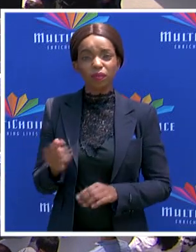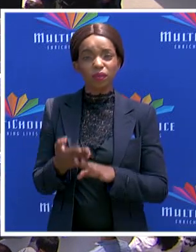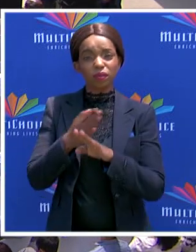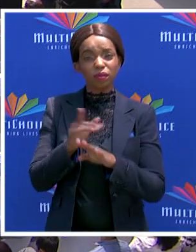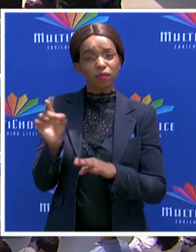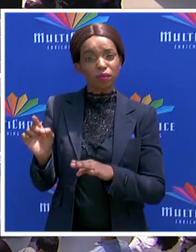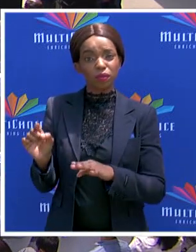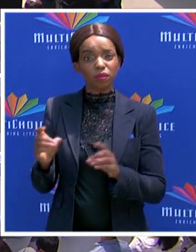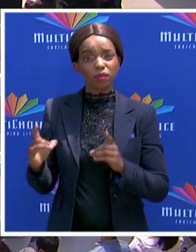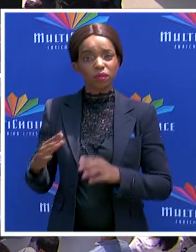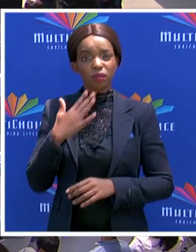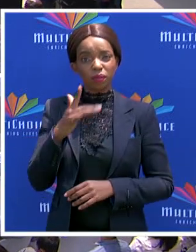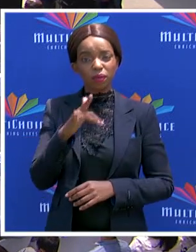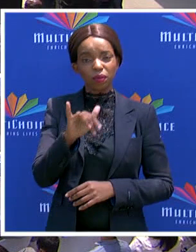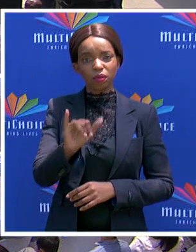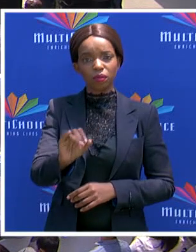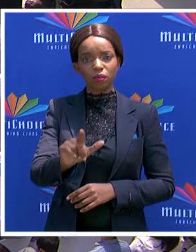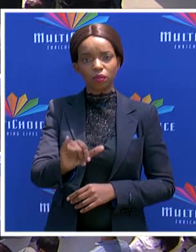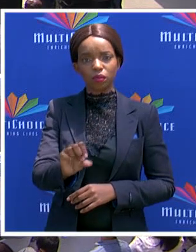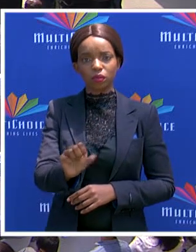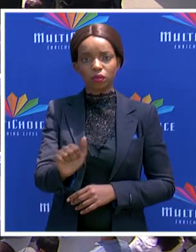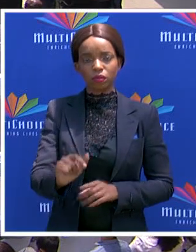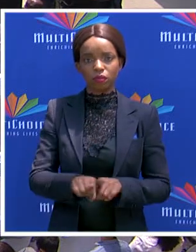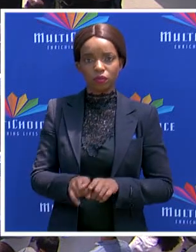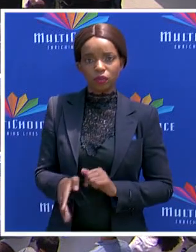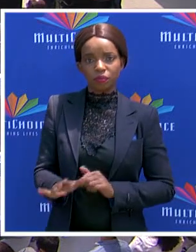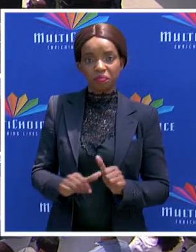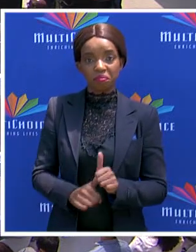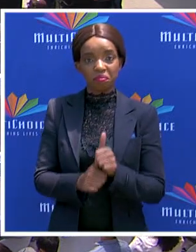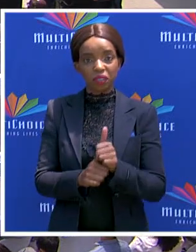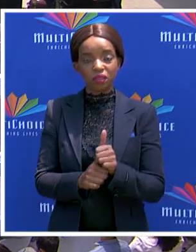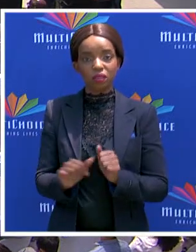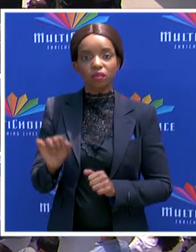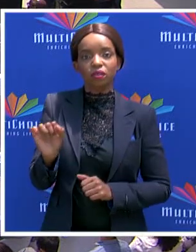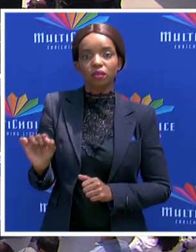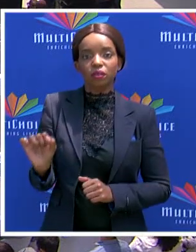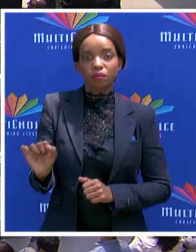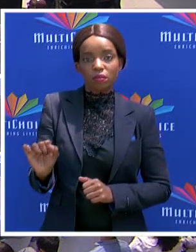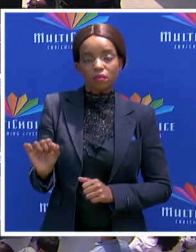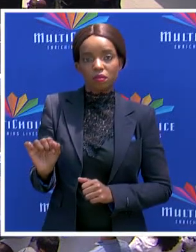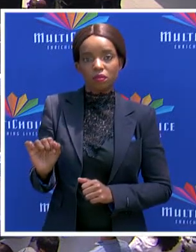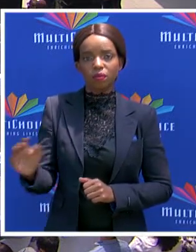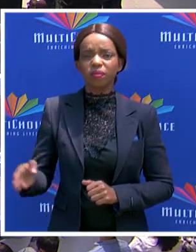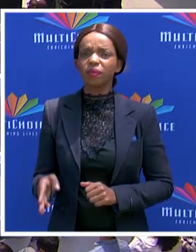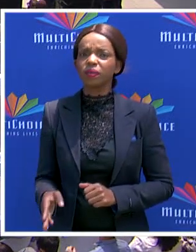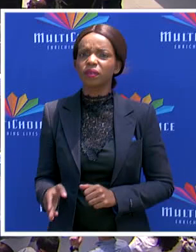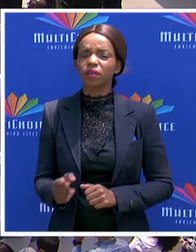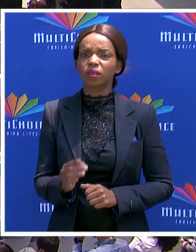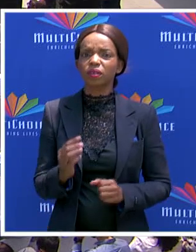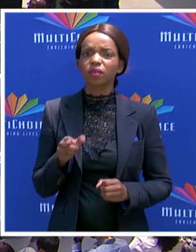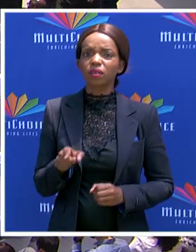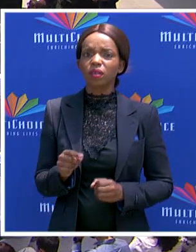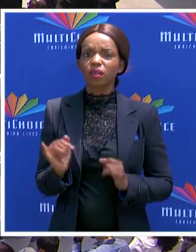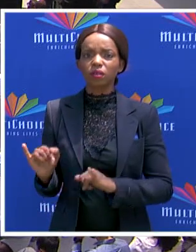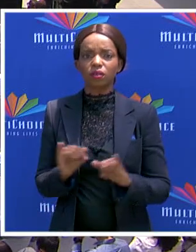directly to Ms. Yolisa. You remember that, ma'am? And yeah, since then, it's been a very fruitful career. And now I host and can produce